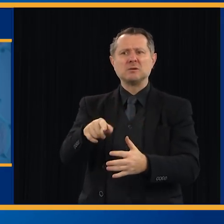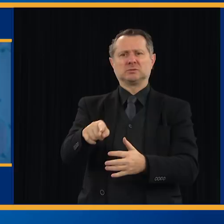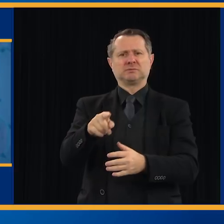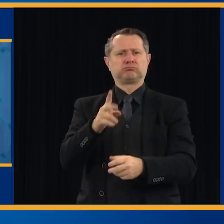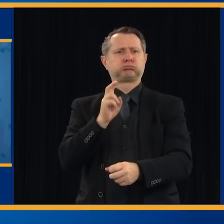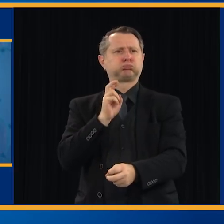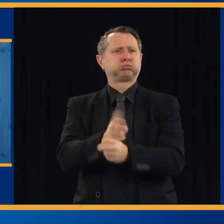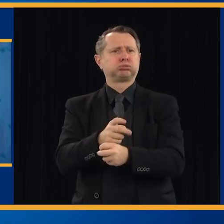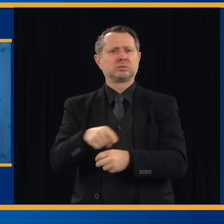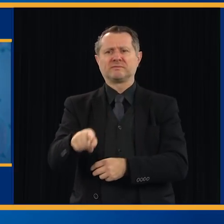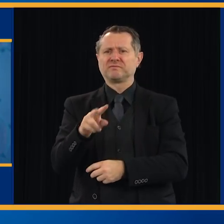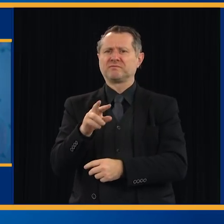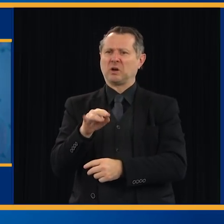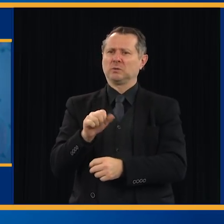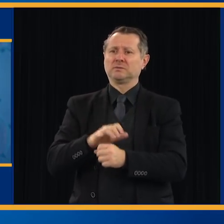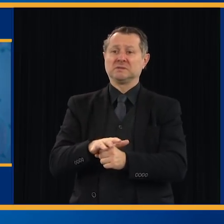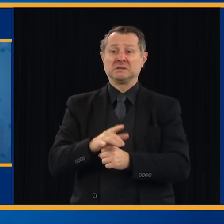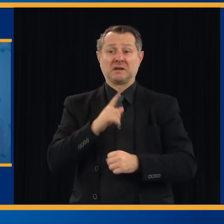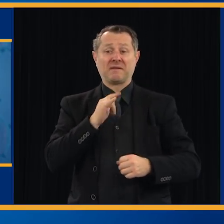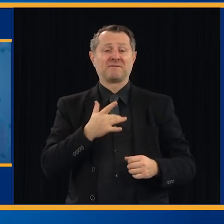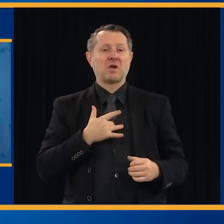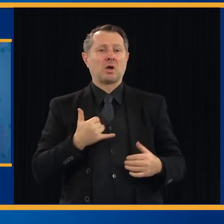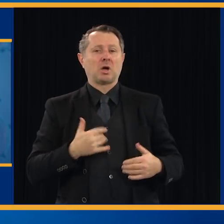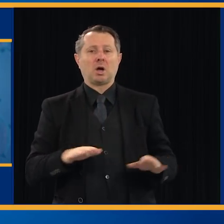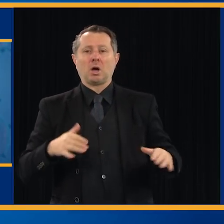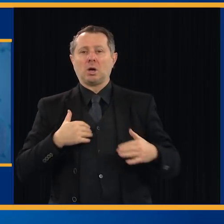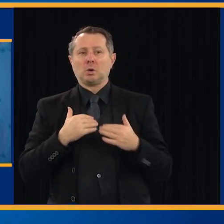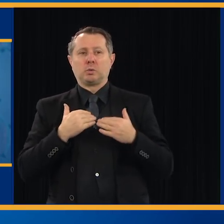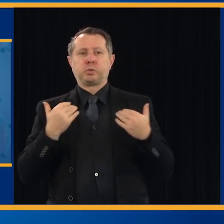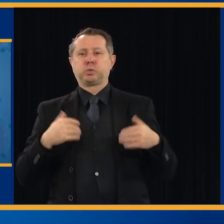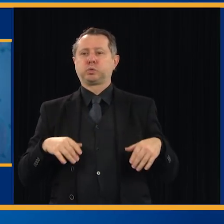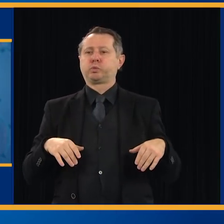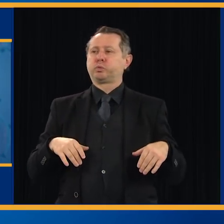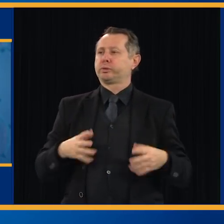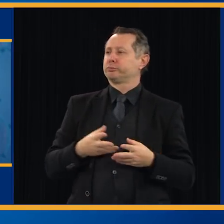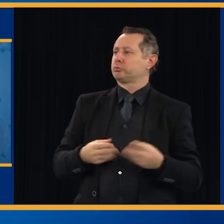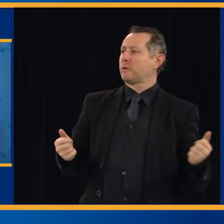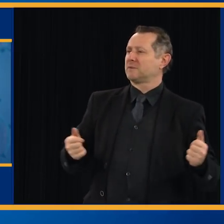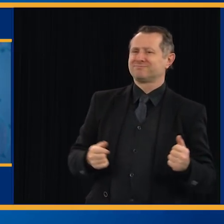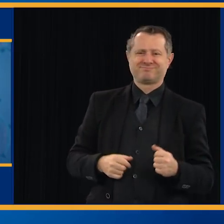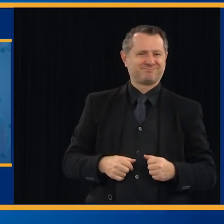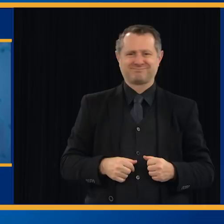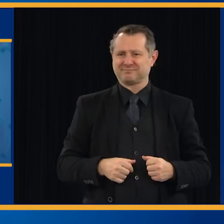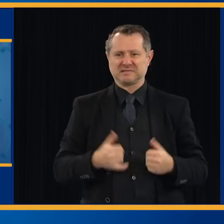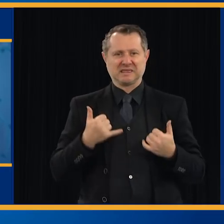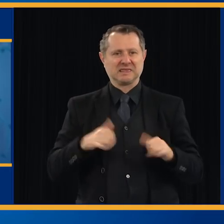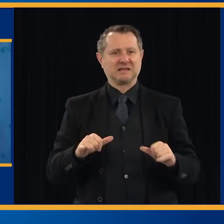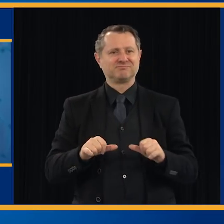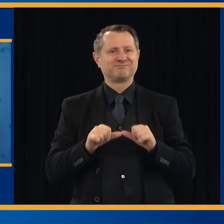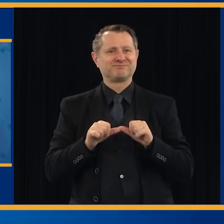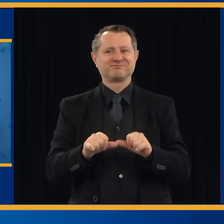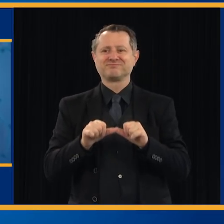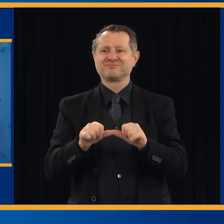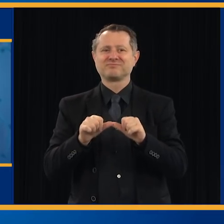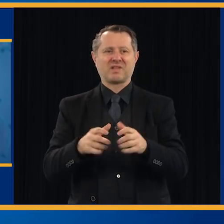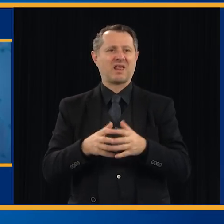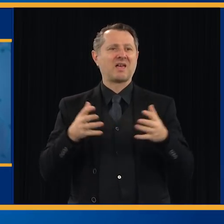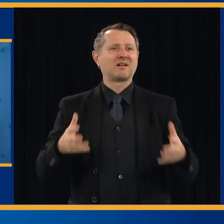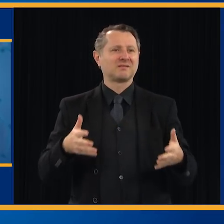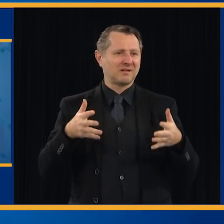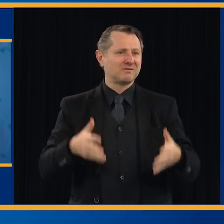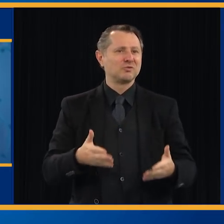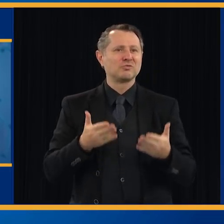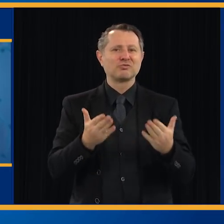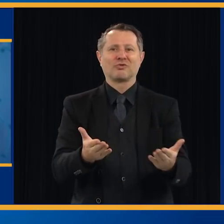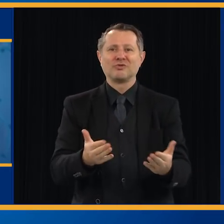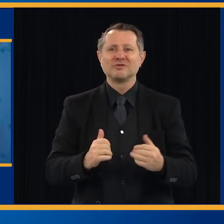no time to relax. And this is only halftime in this entire situation.